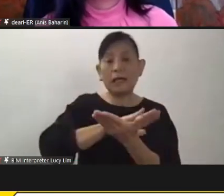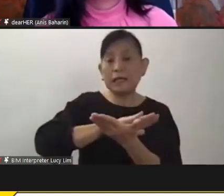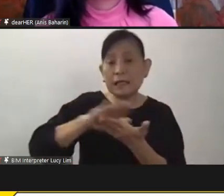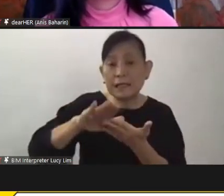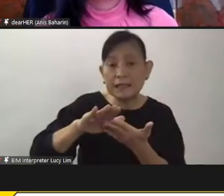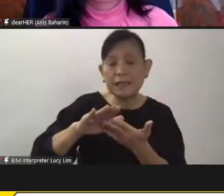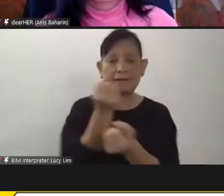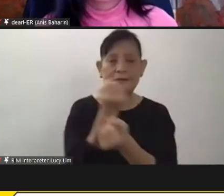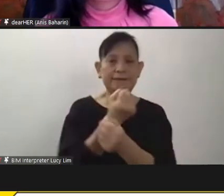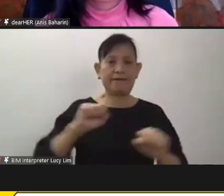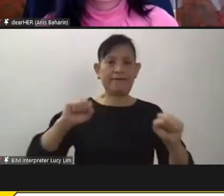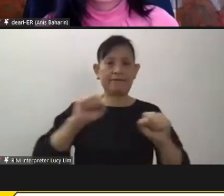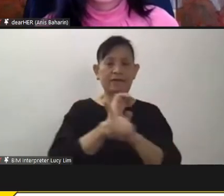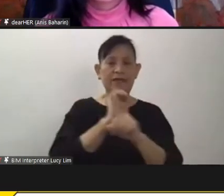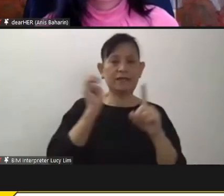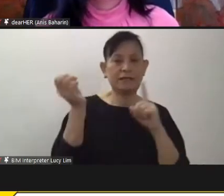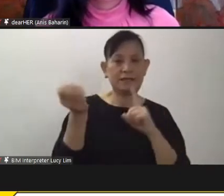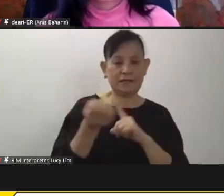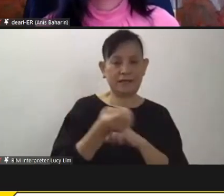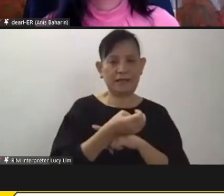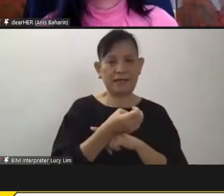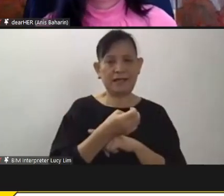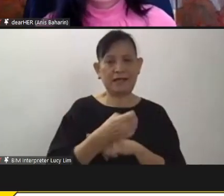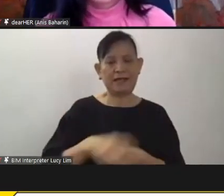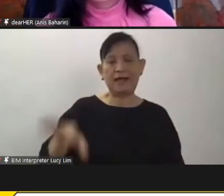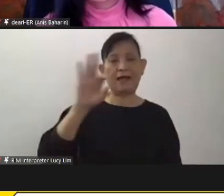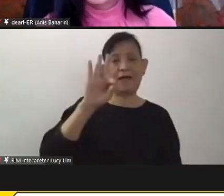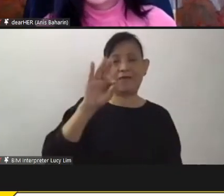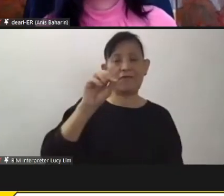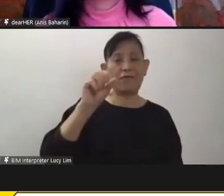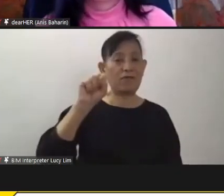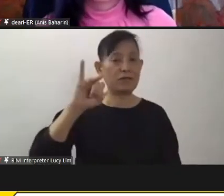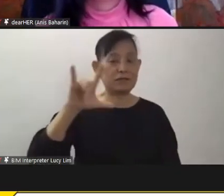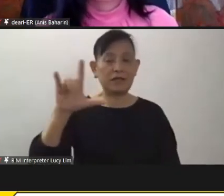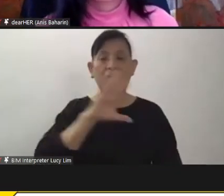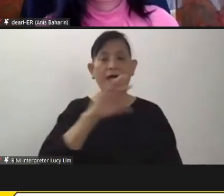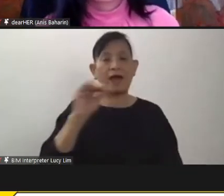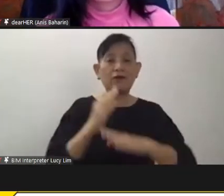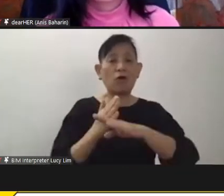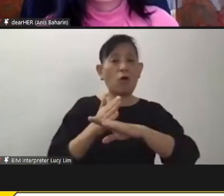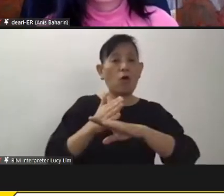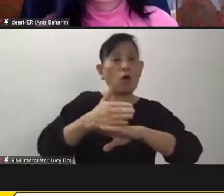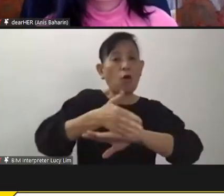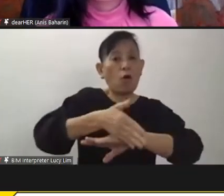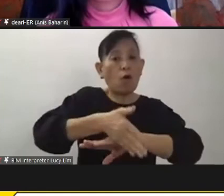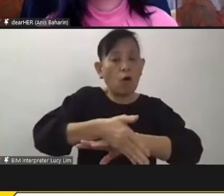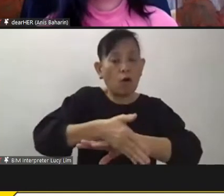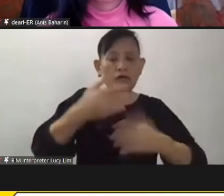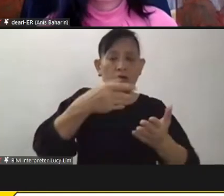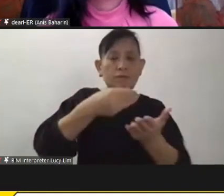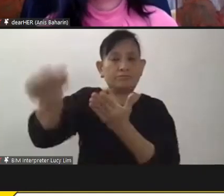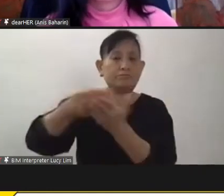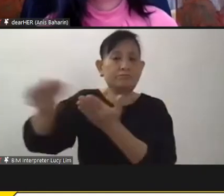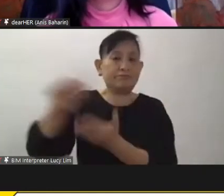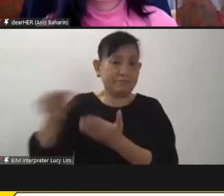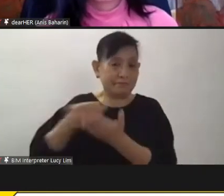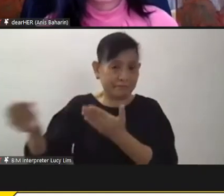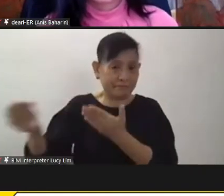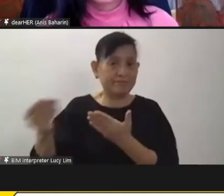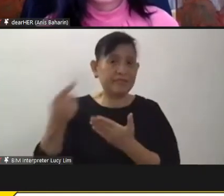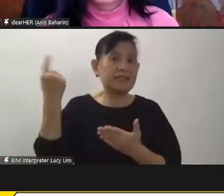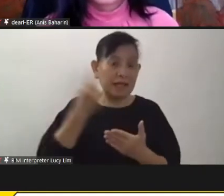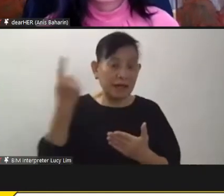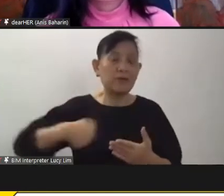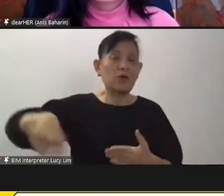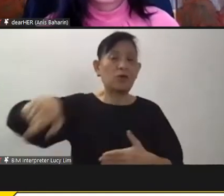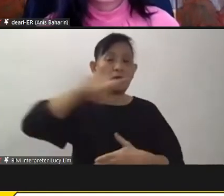liberate ourselves from fossil fuel capitalism and overconsumption. And that is personally something that I also struggle with, but it is something